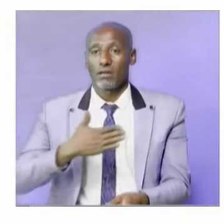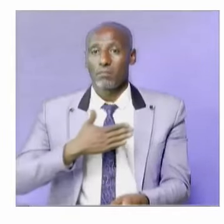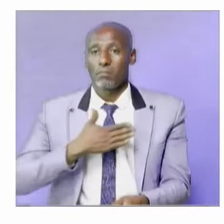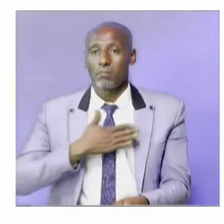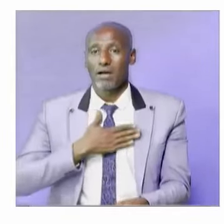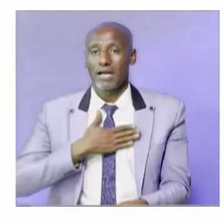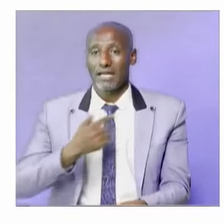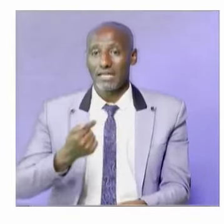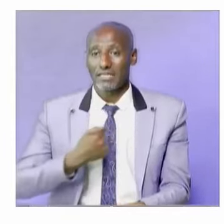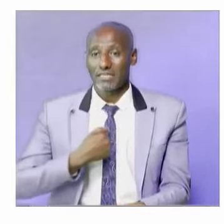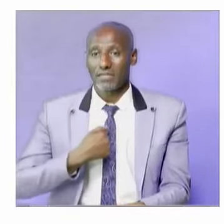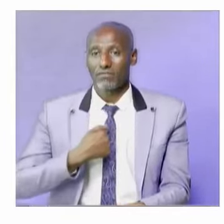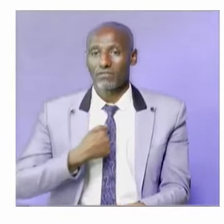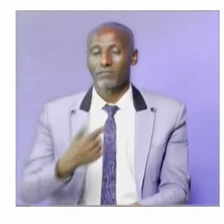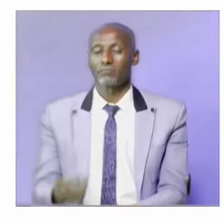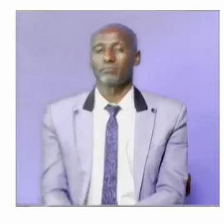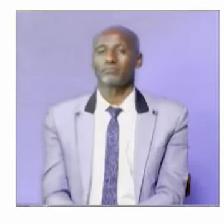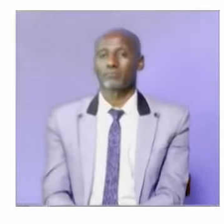myself.